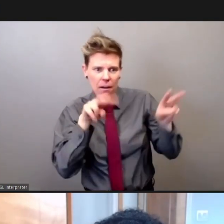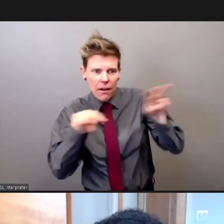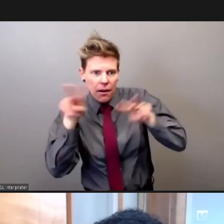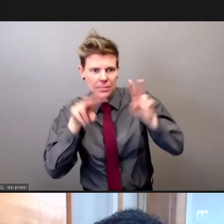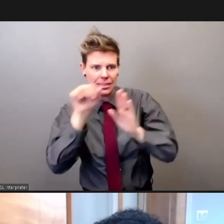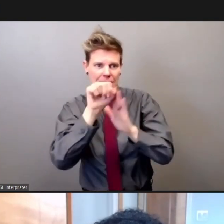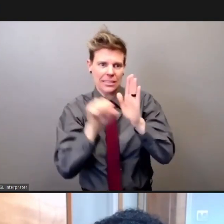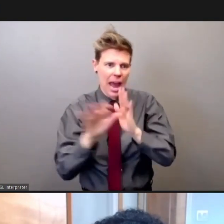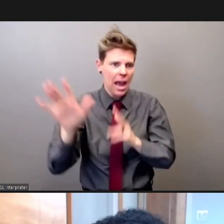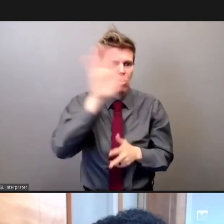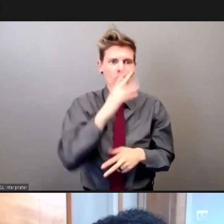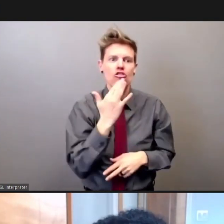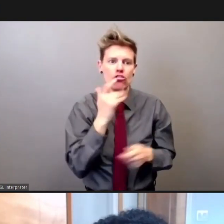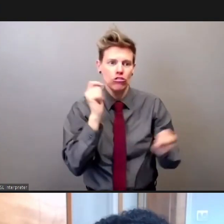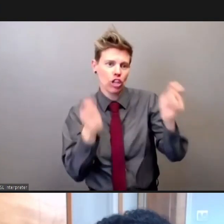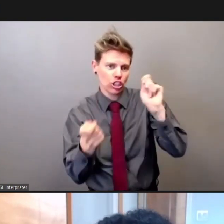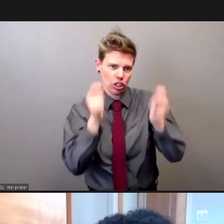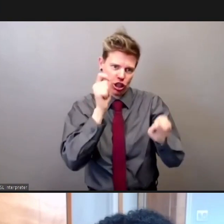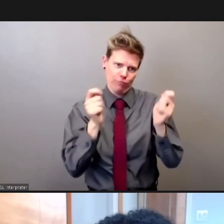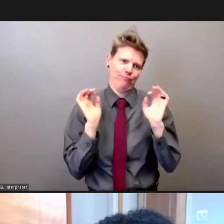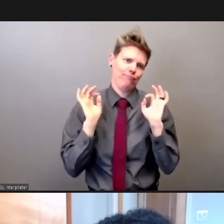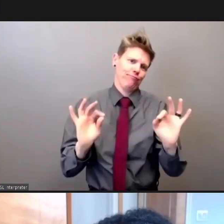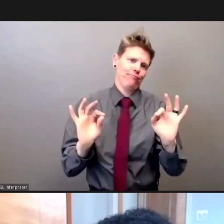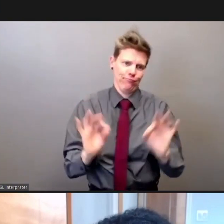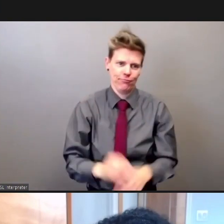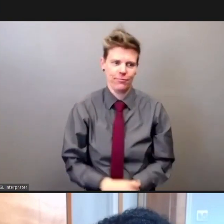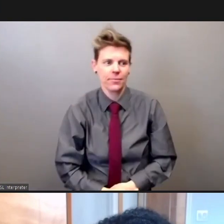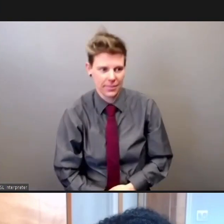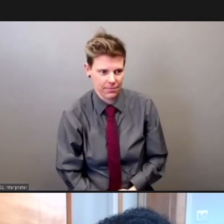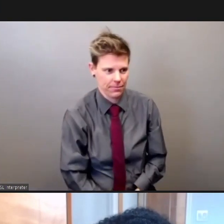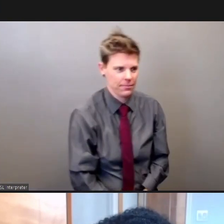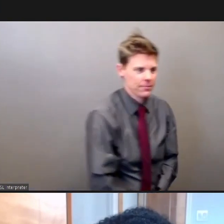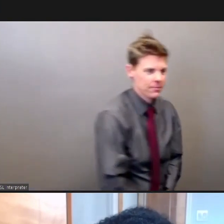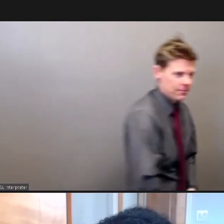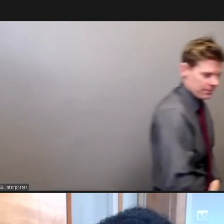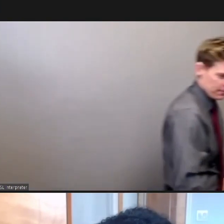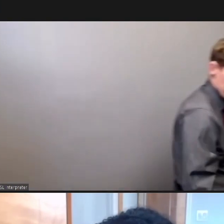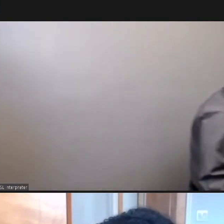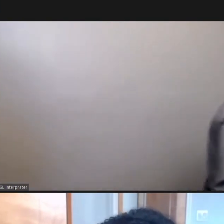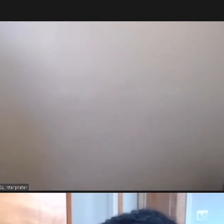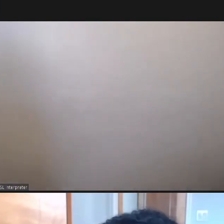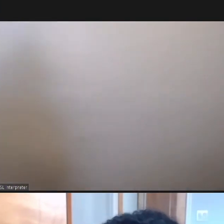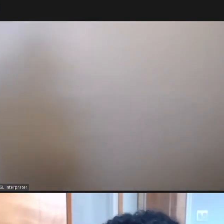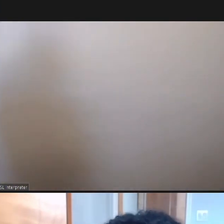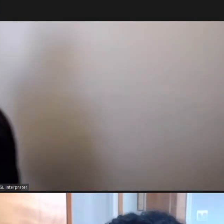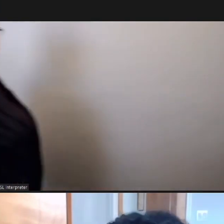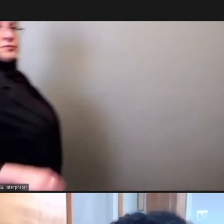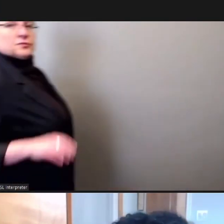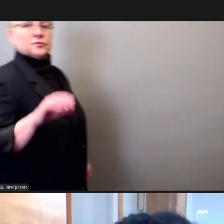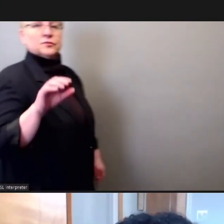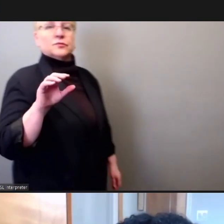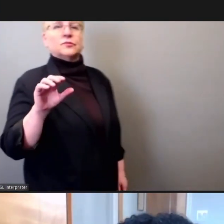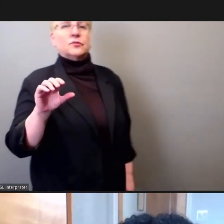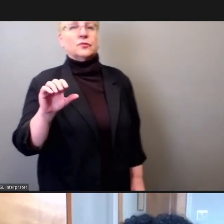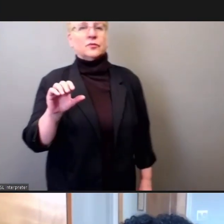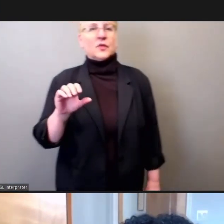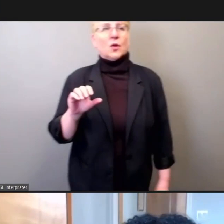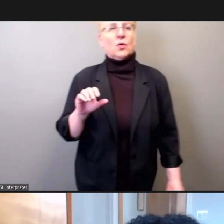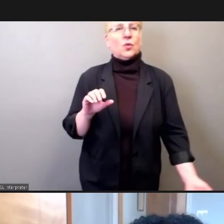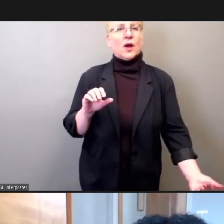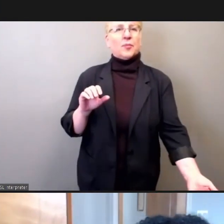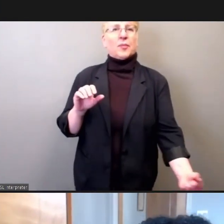Thank you, Governor and Secretary. Next, I'll go to Ryan Botel with the Albuquerque Journal.